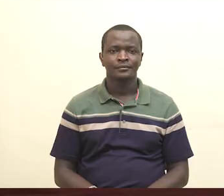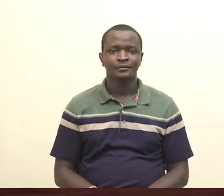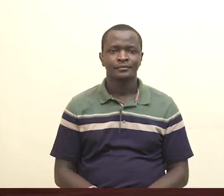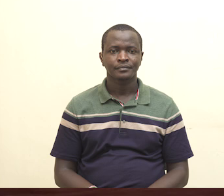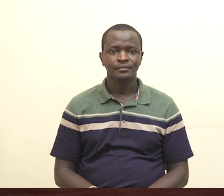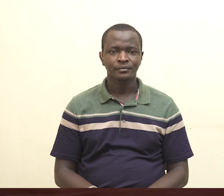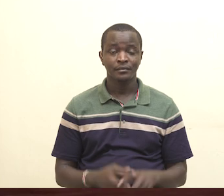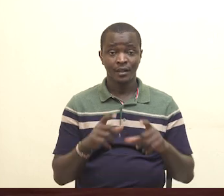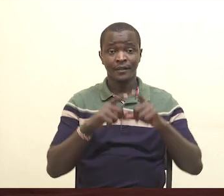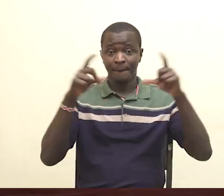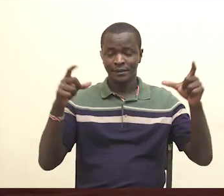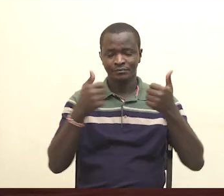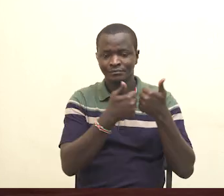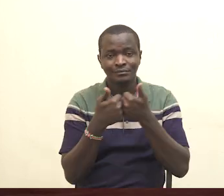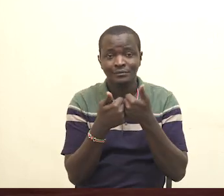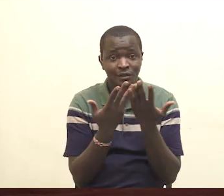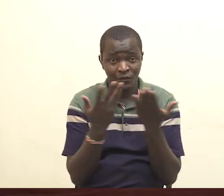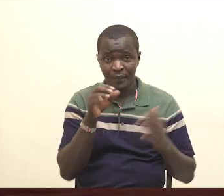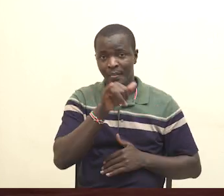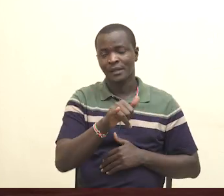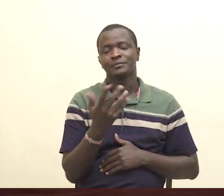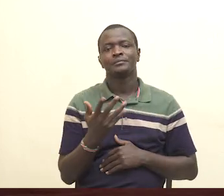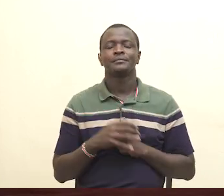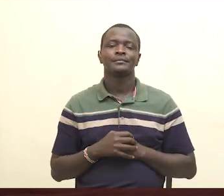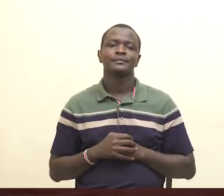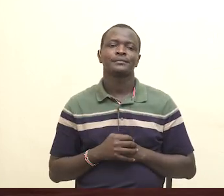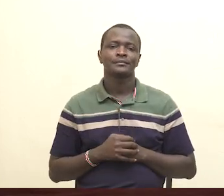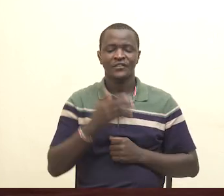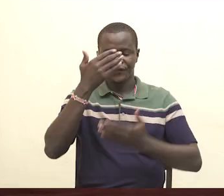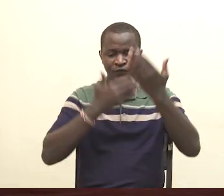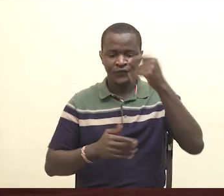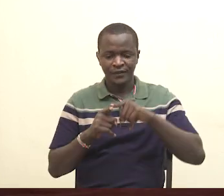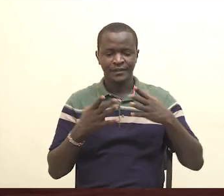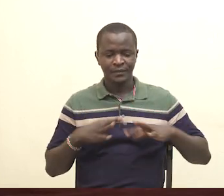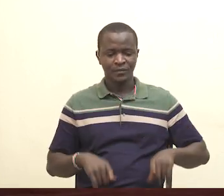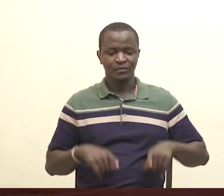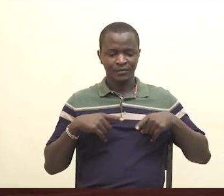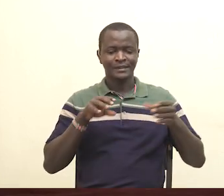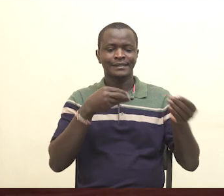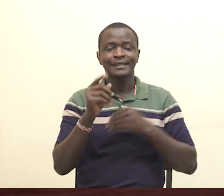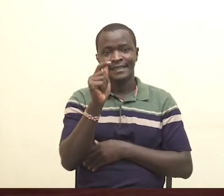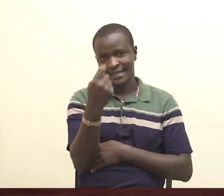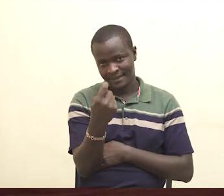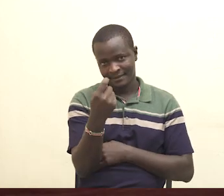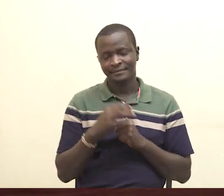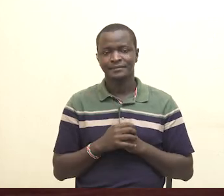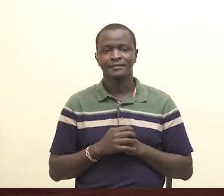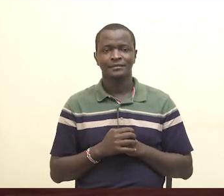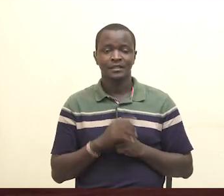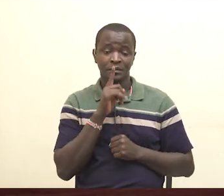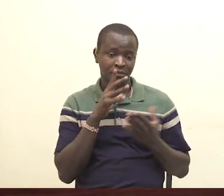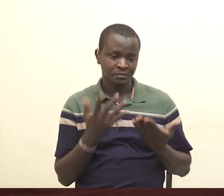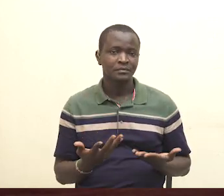Okay, the biggest challenge that are facing people living with disability in Kenya, I would say